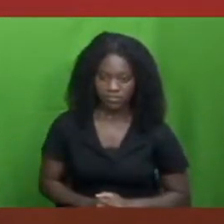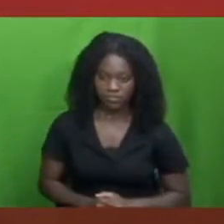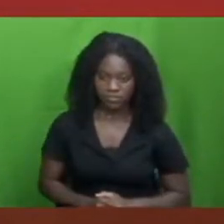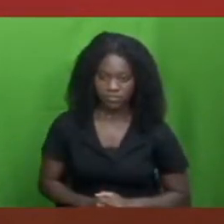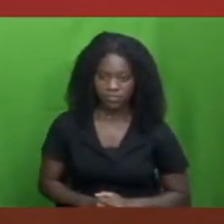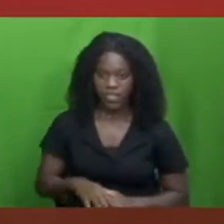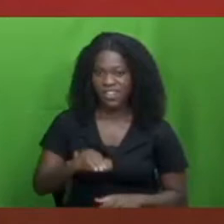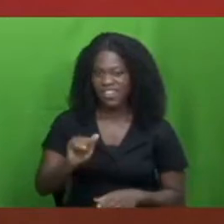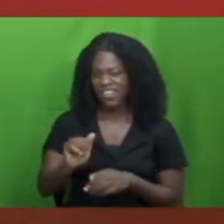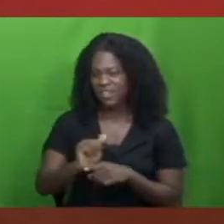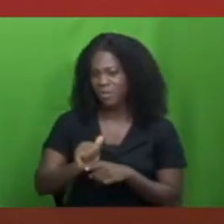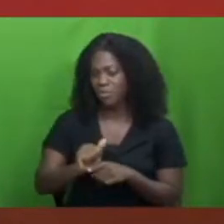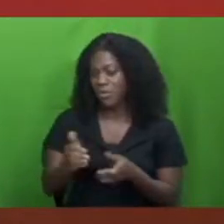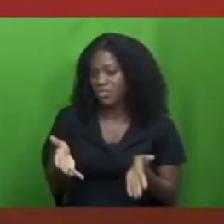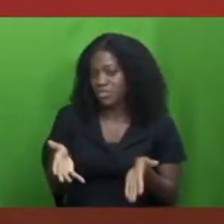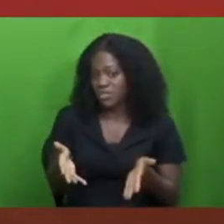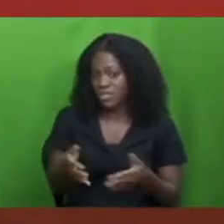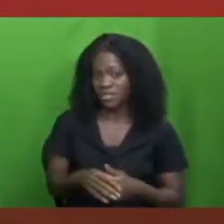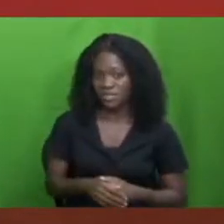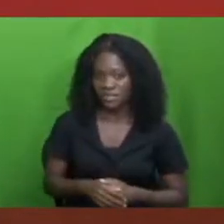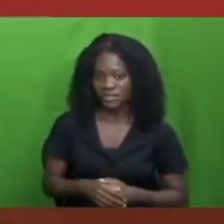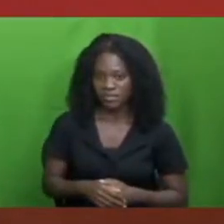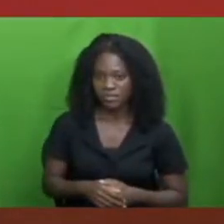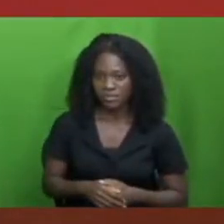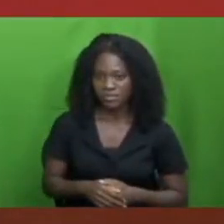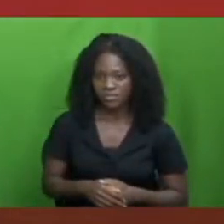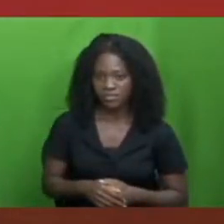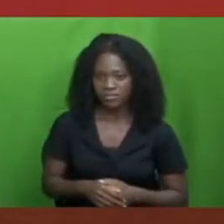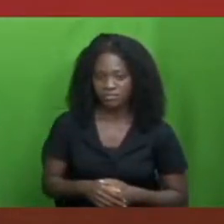as motions and debated.